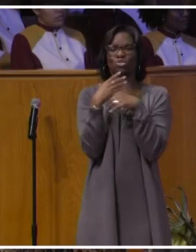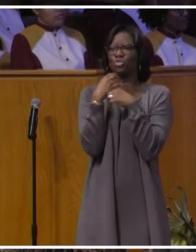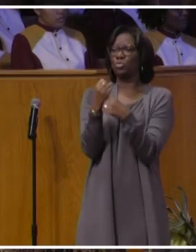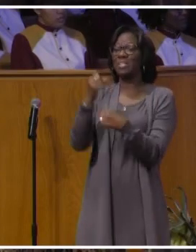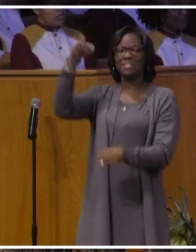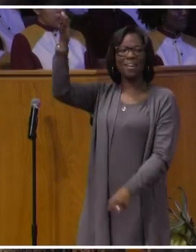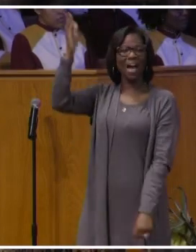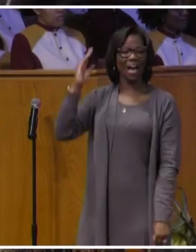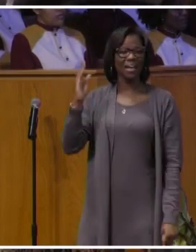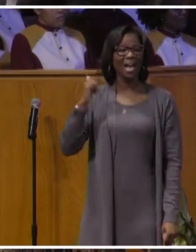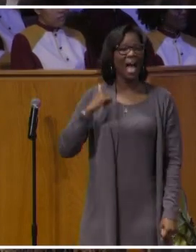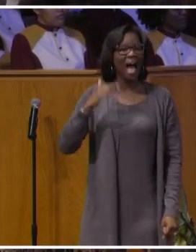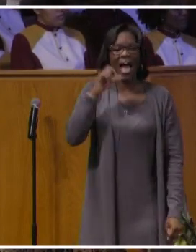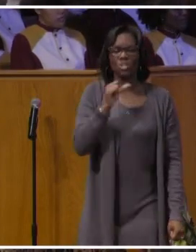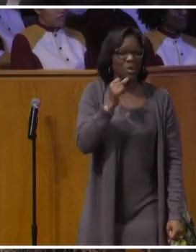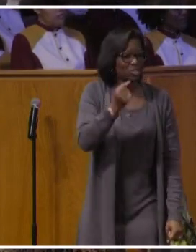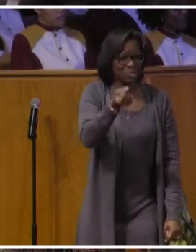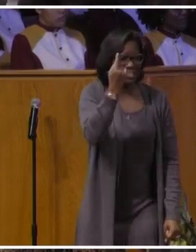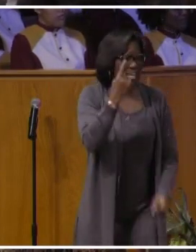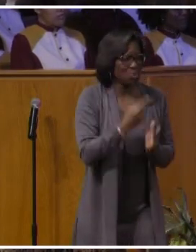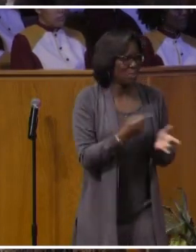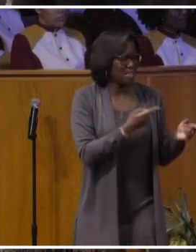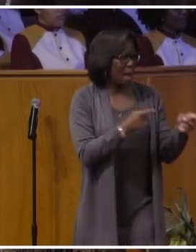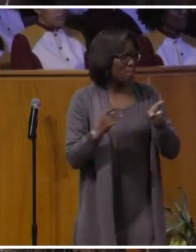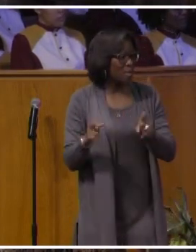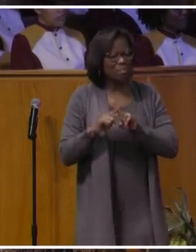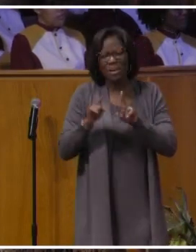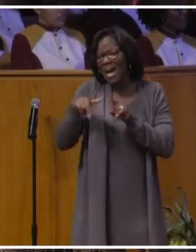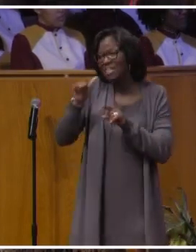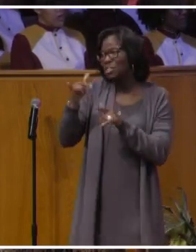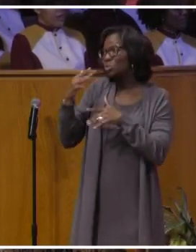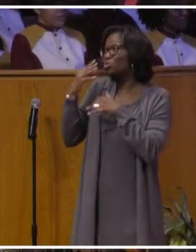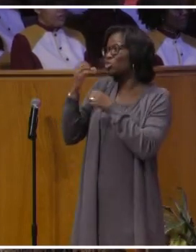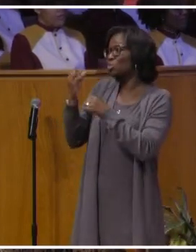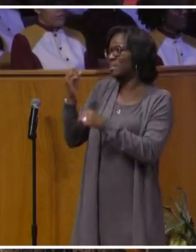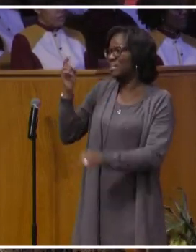God. I don't understand it, but I trust him.